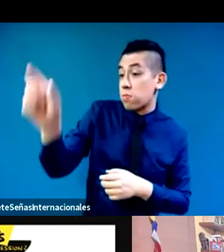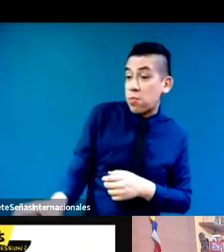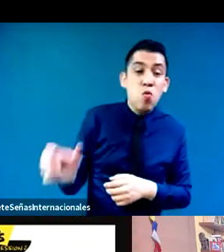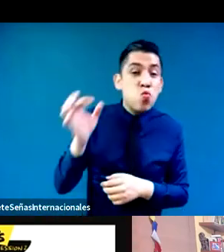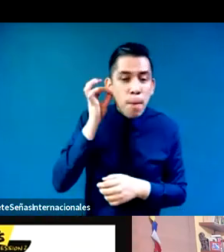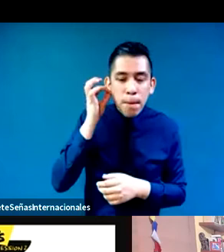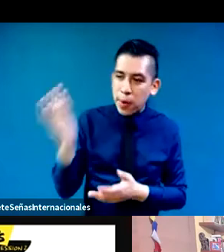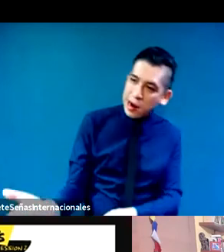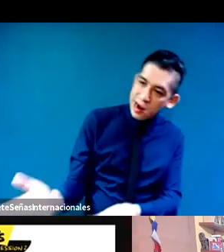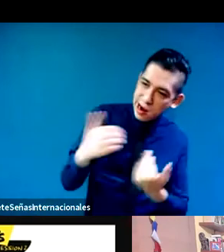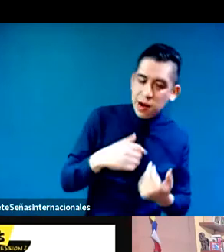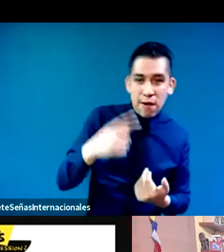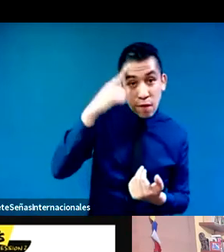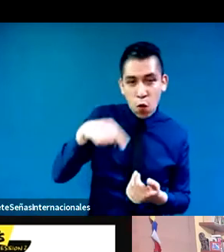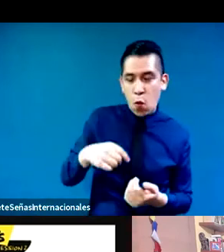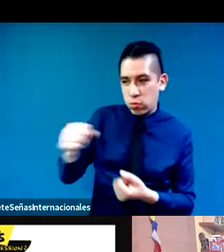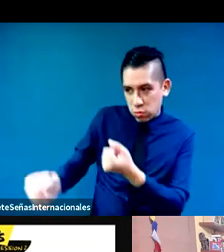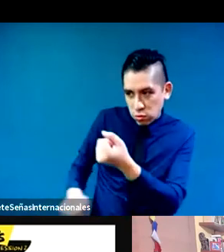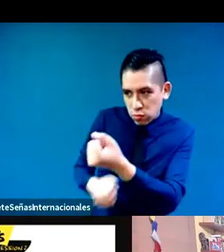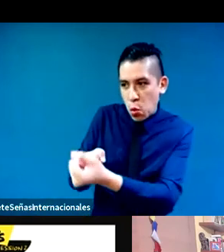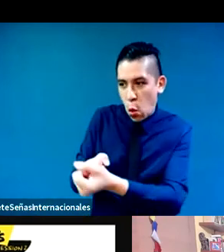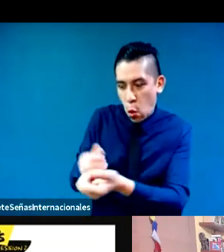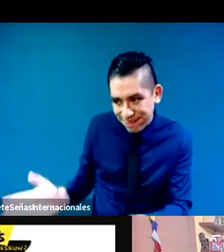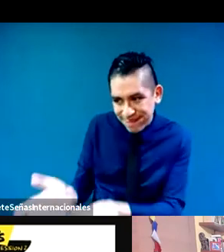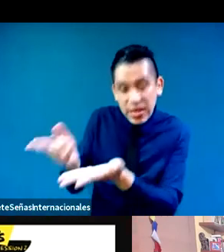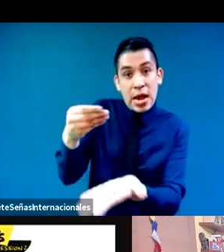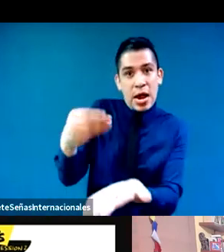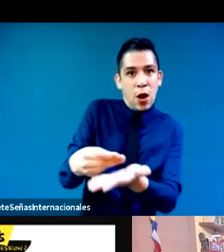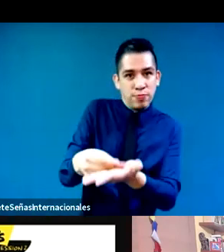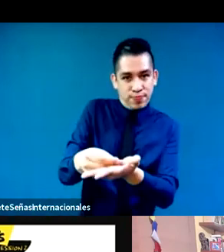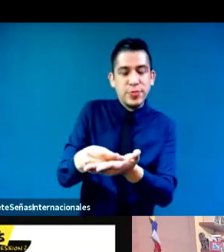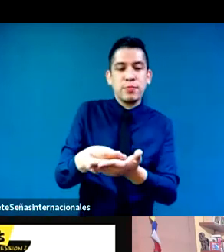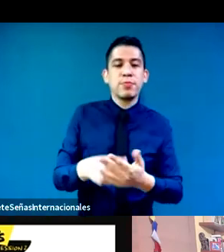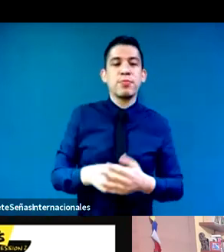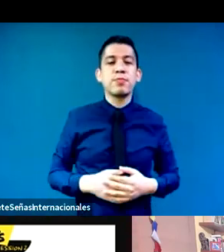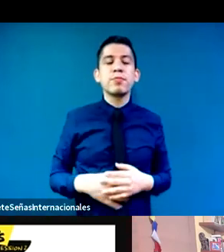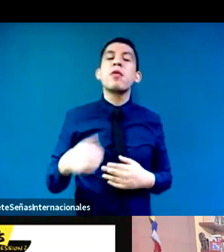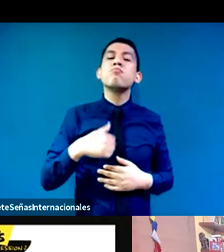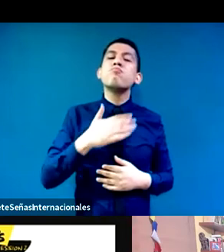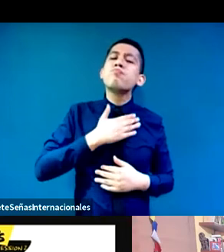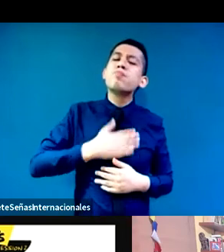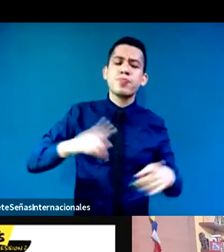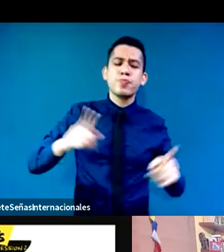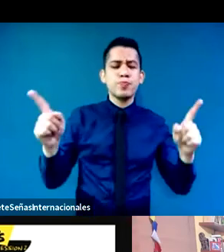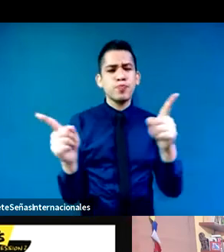how to advance women's and girls' economic justice and rights and to build forward from COVID, from the work that we